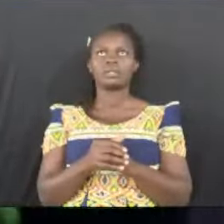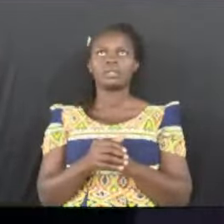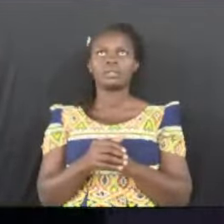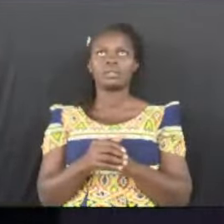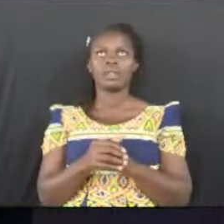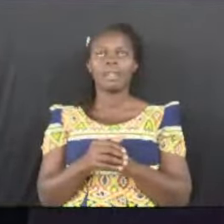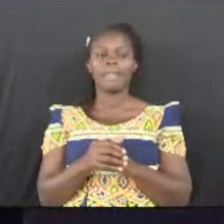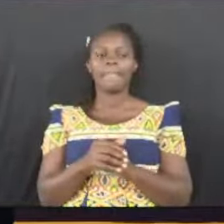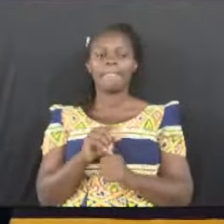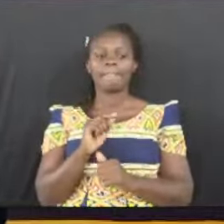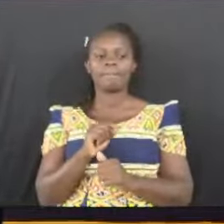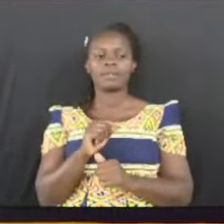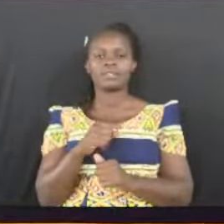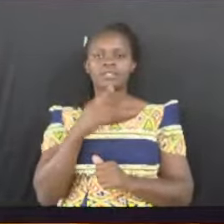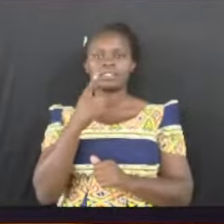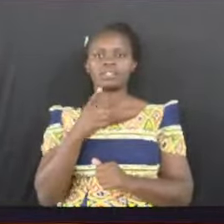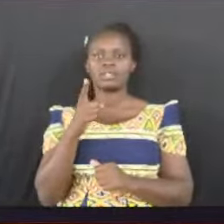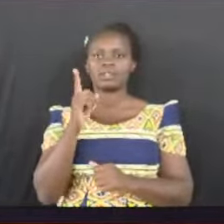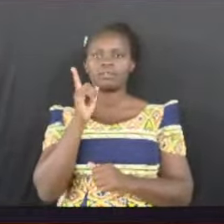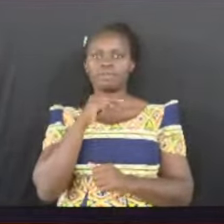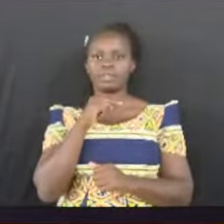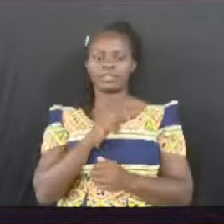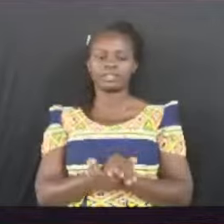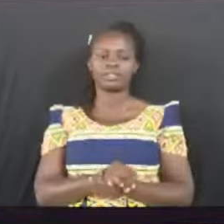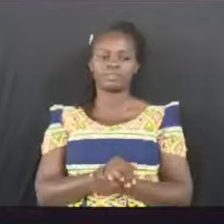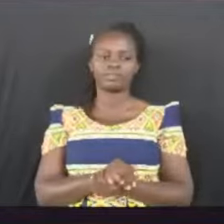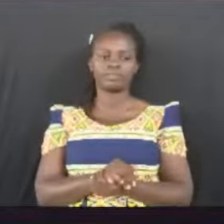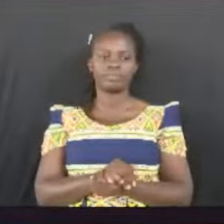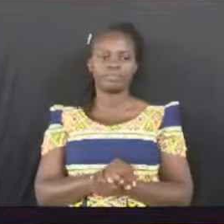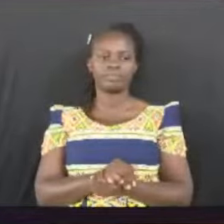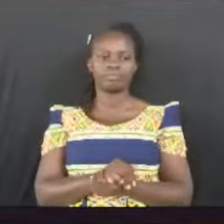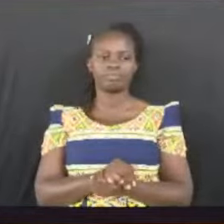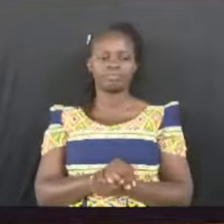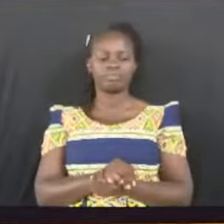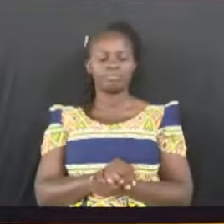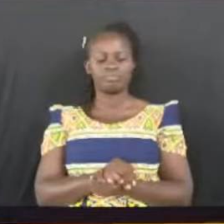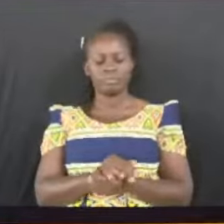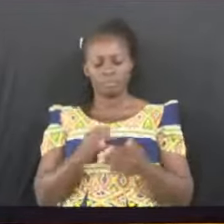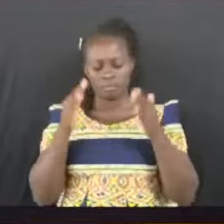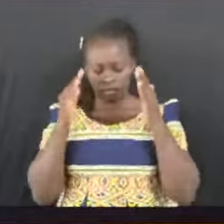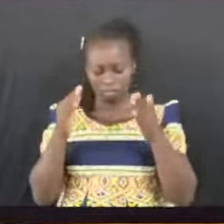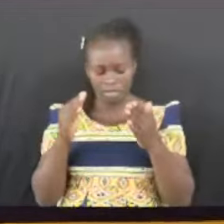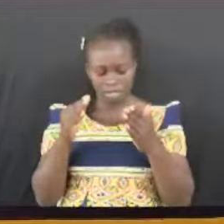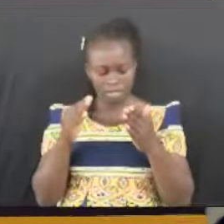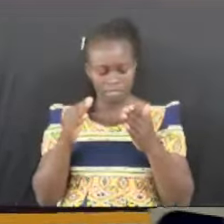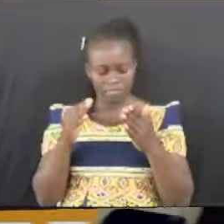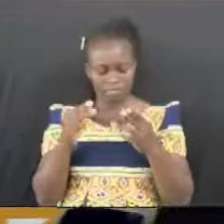this being said, let's come back to Jesus.